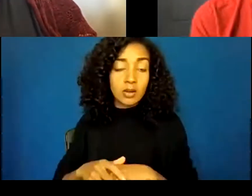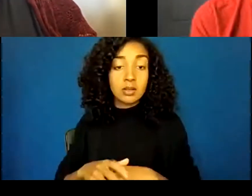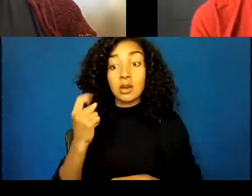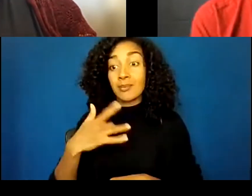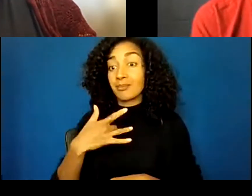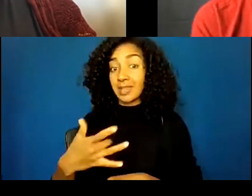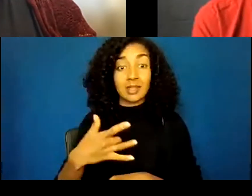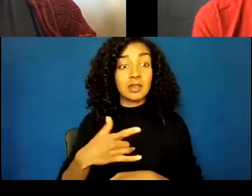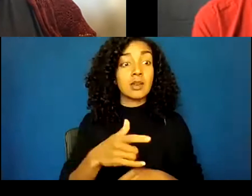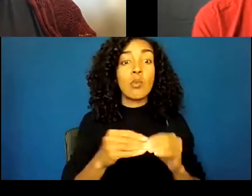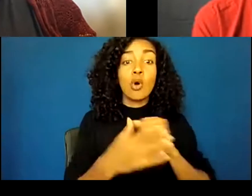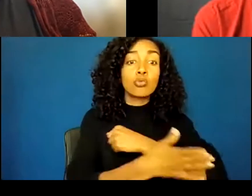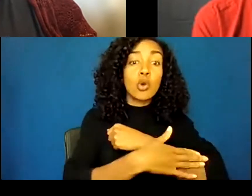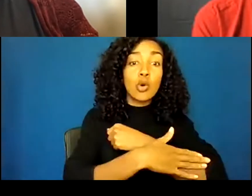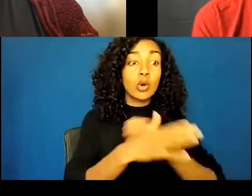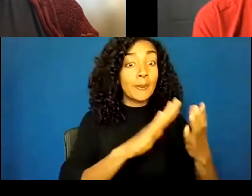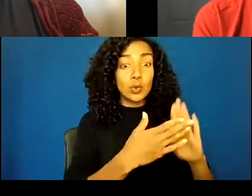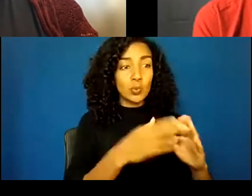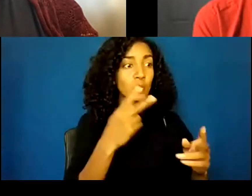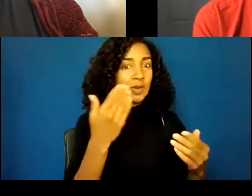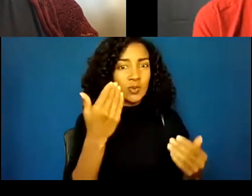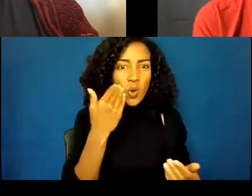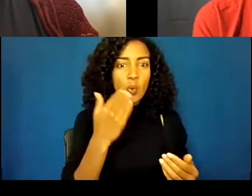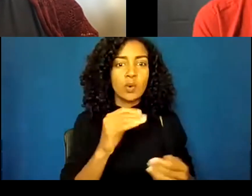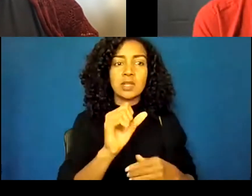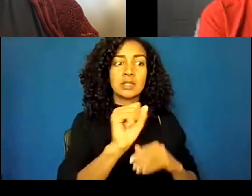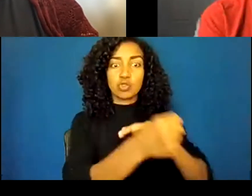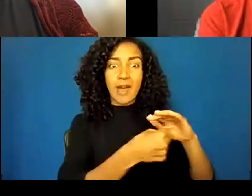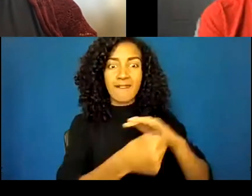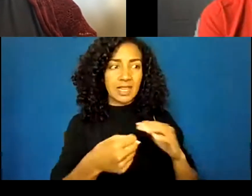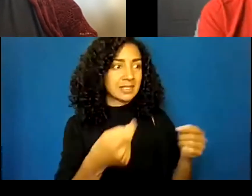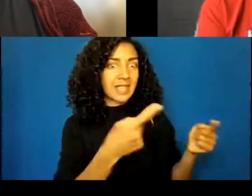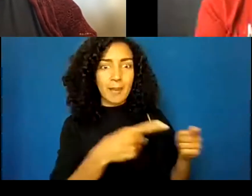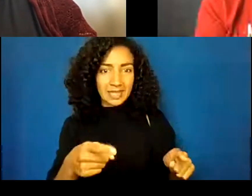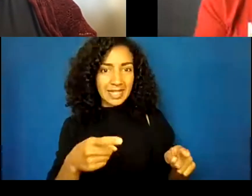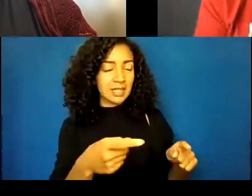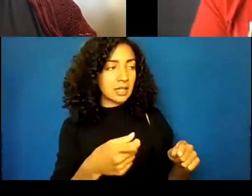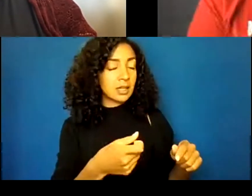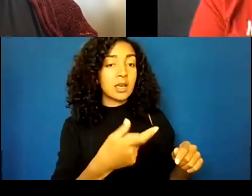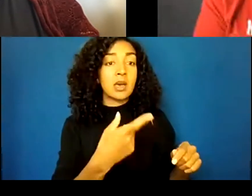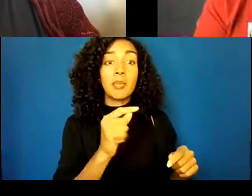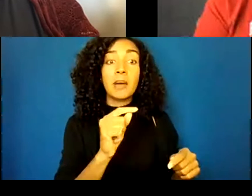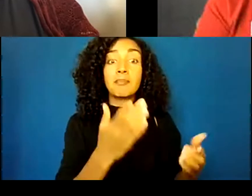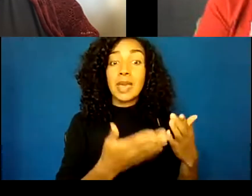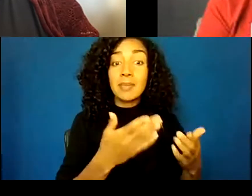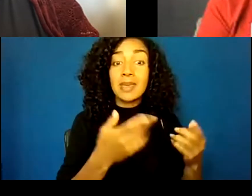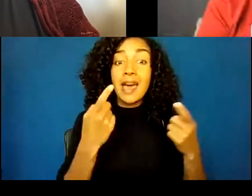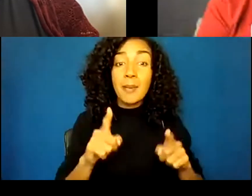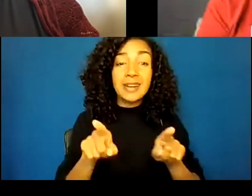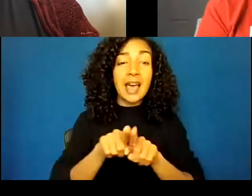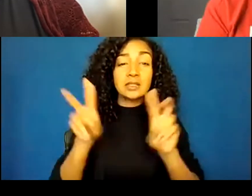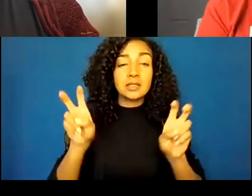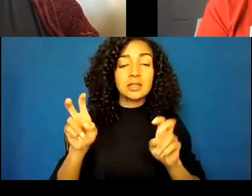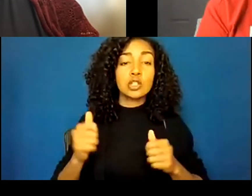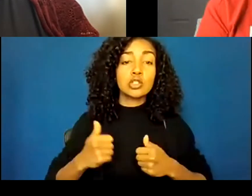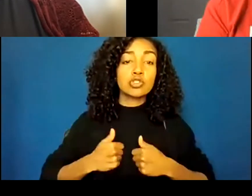there's trafficking happening and we know it, but it may be happening as survival sex. It may be